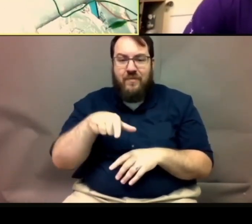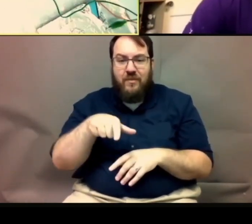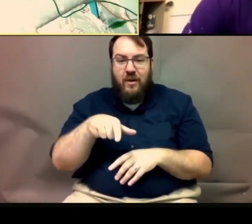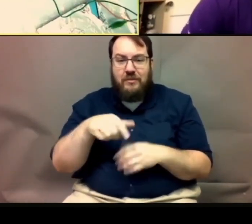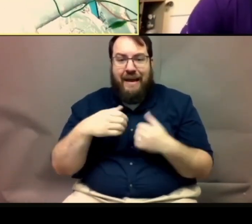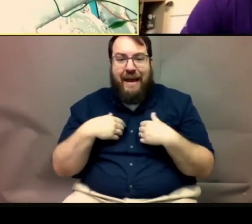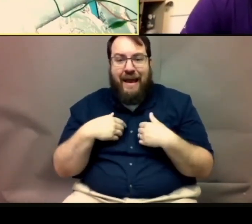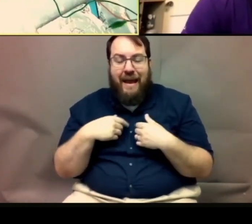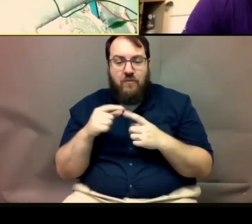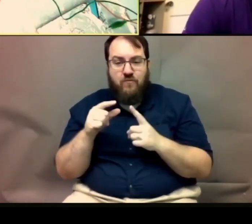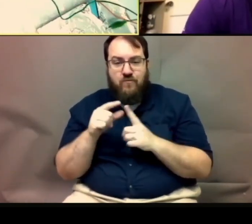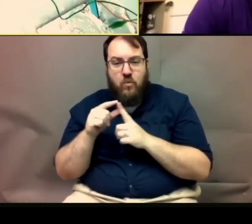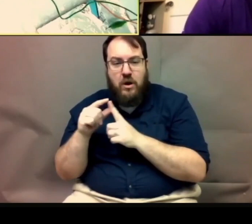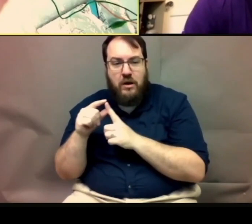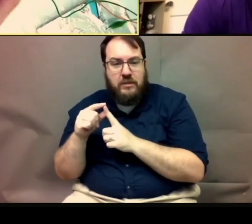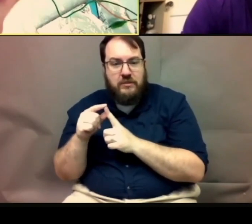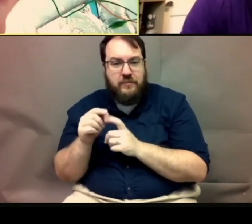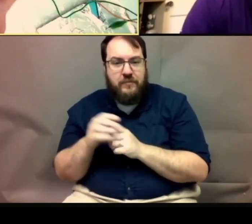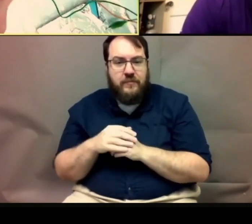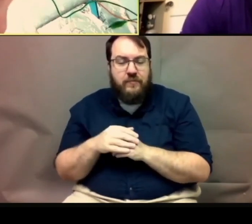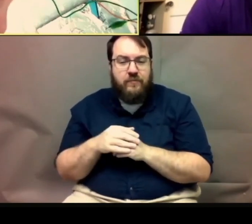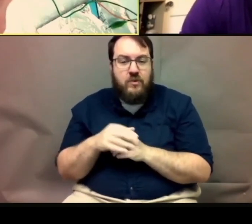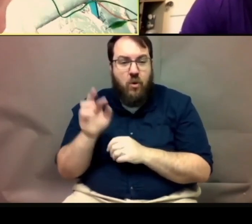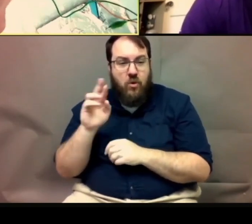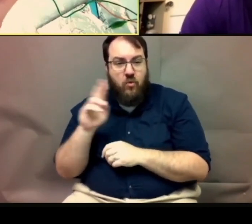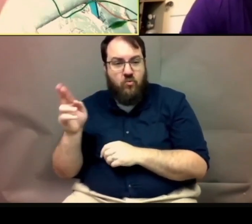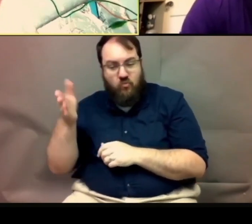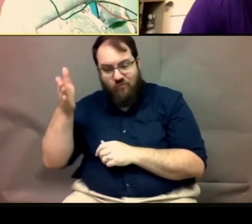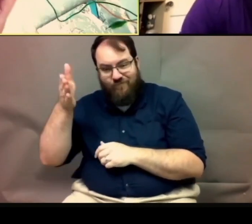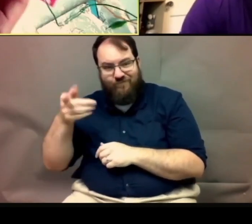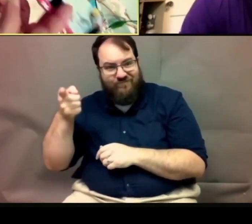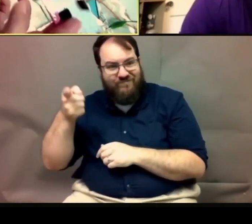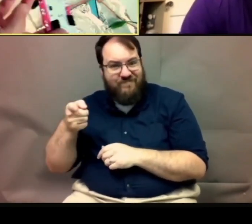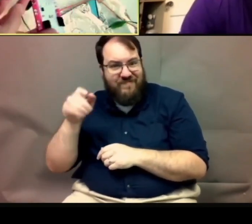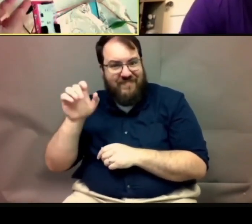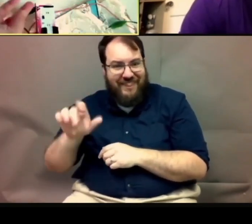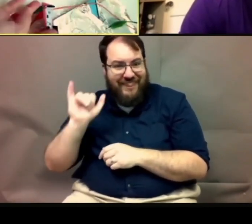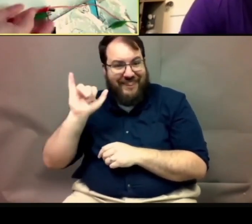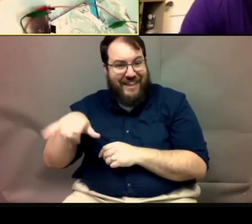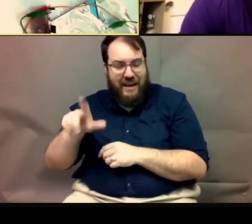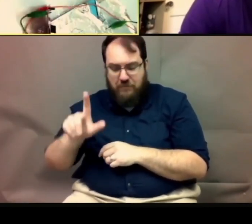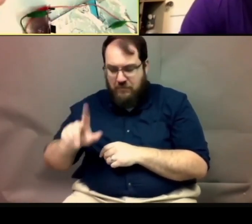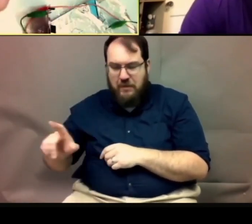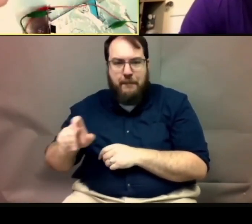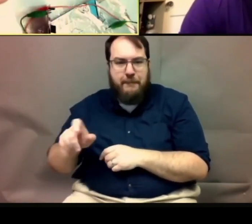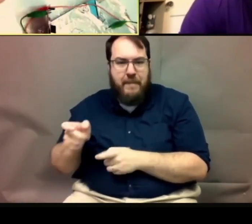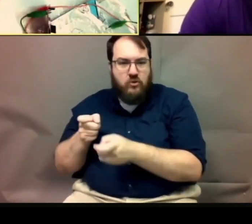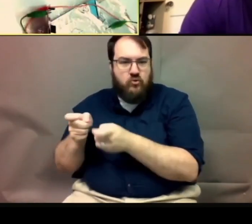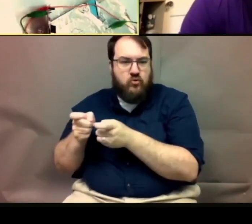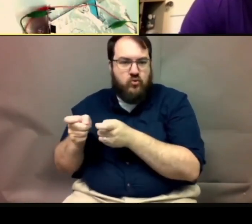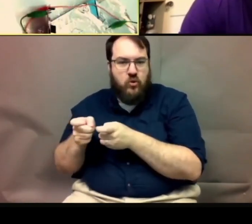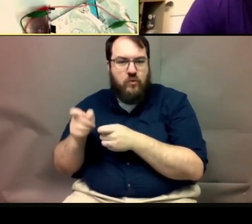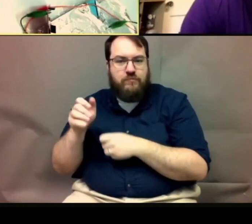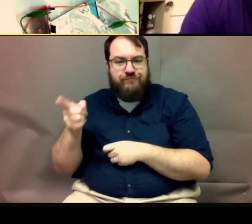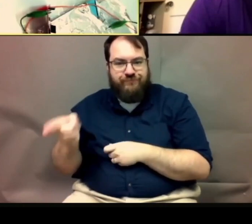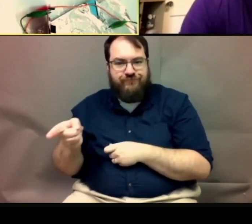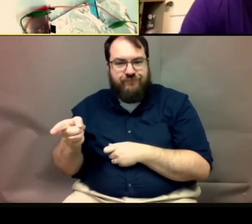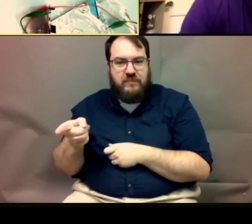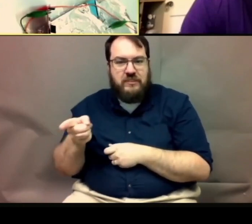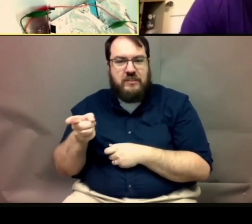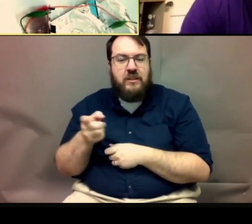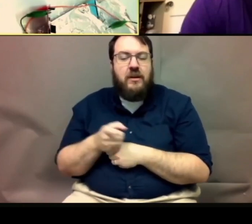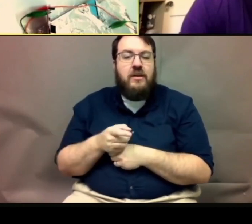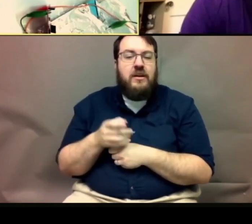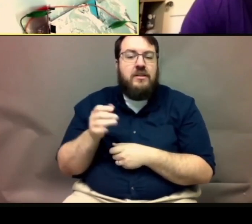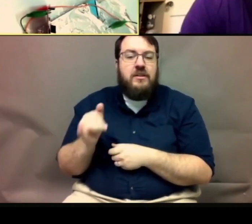back of the Makey Makey. So on the right side is a mouse control, and so the backpack breaks out